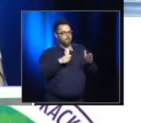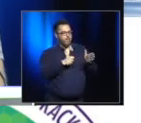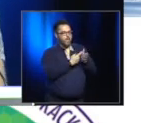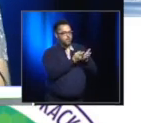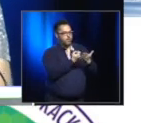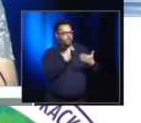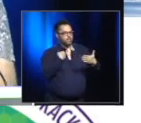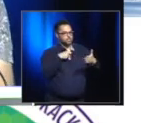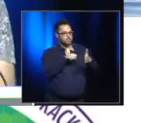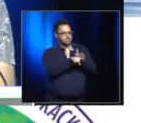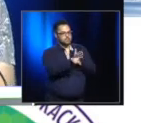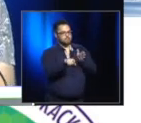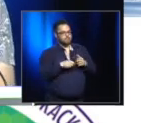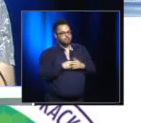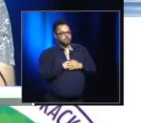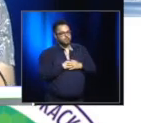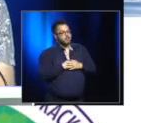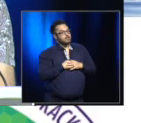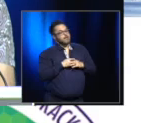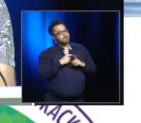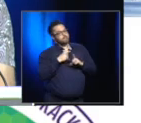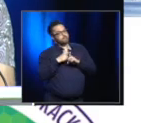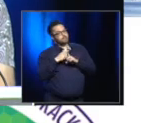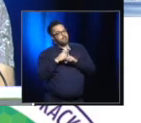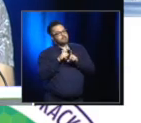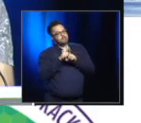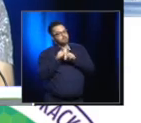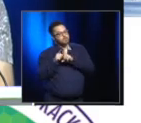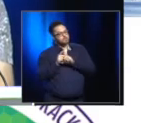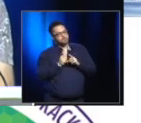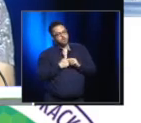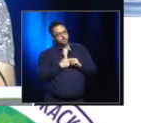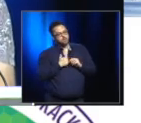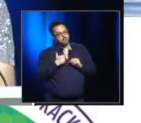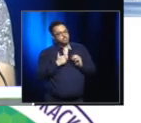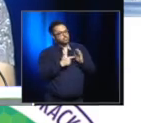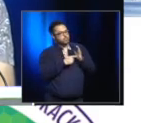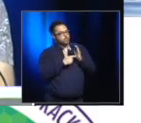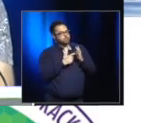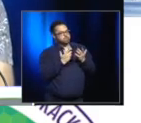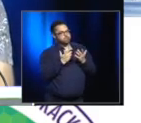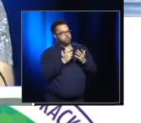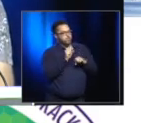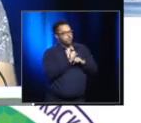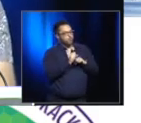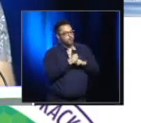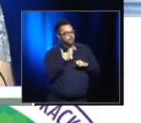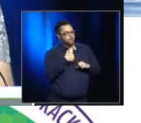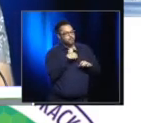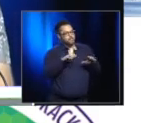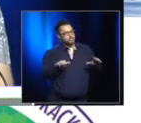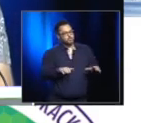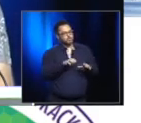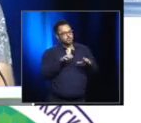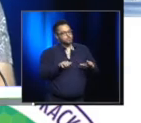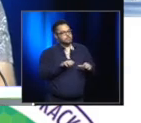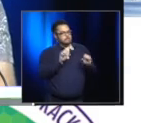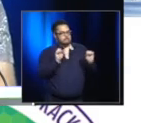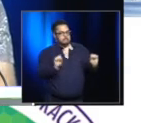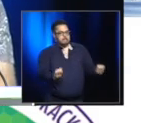thing that we've done recently, and it's a nice illustration of how the work that we do as biologists can actually start having a bit